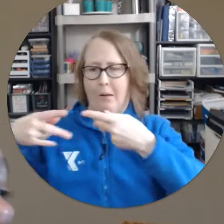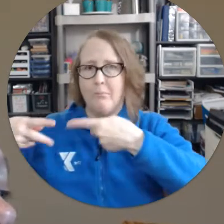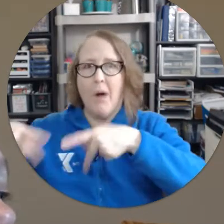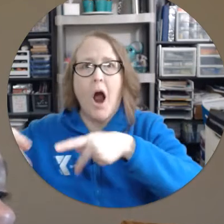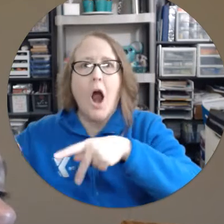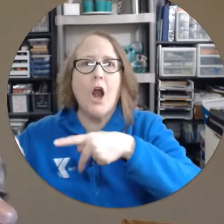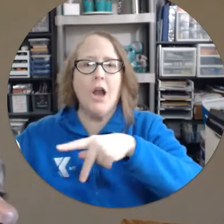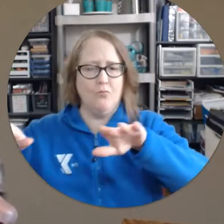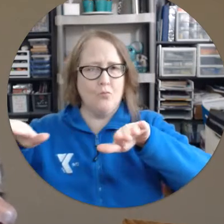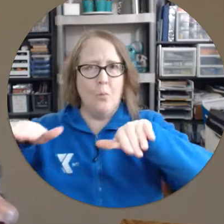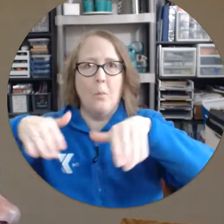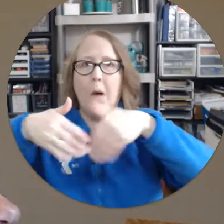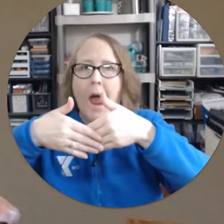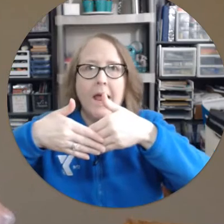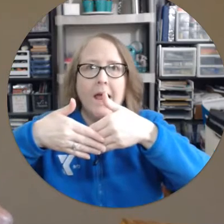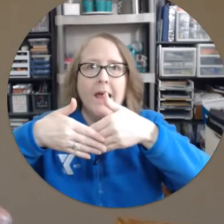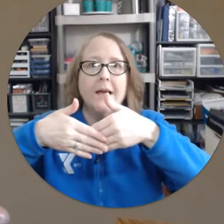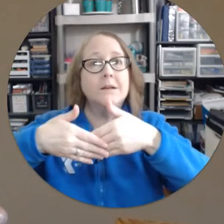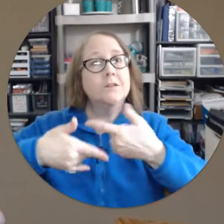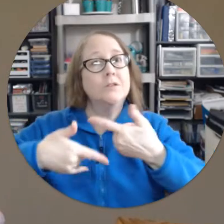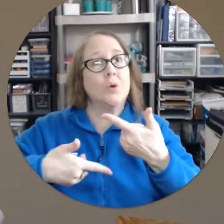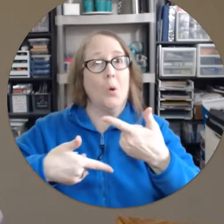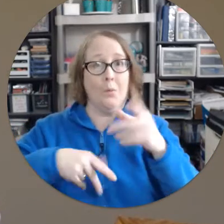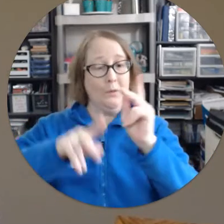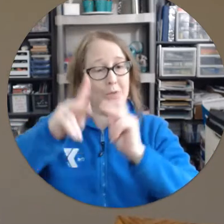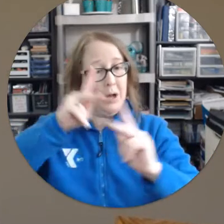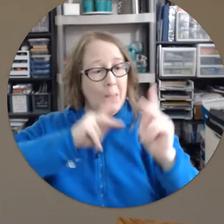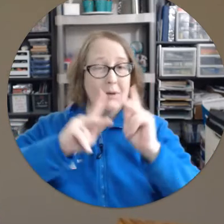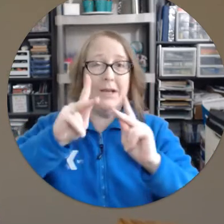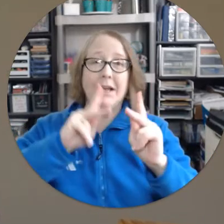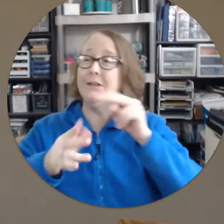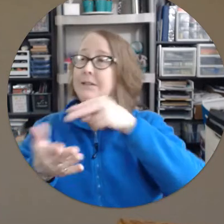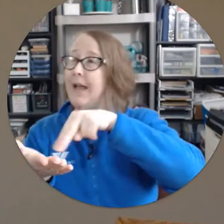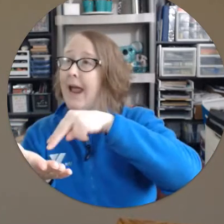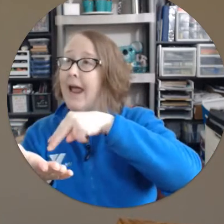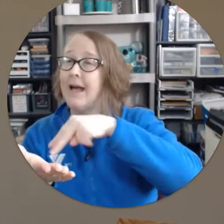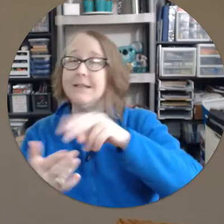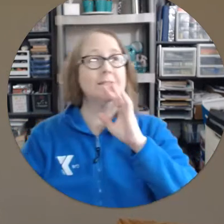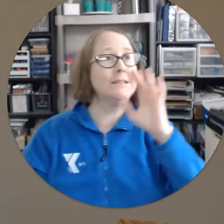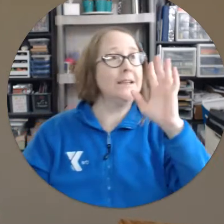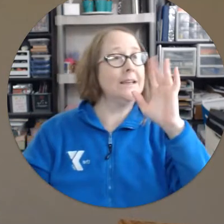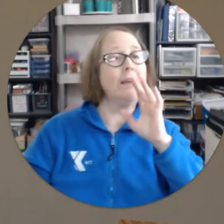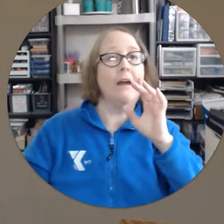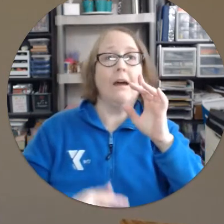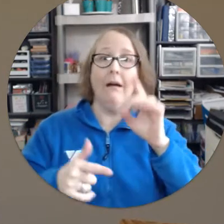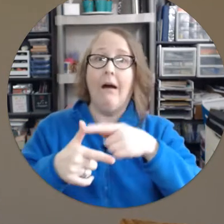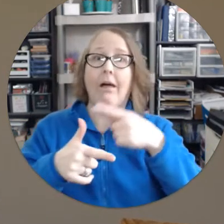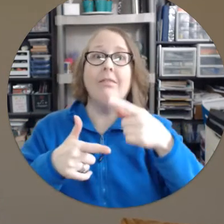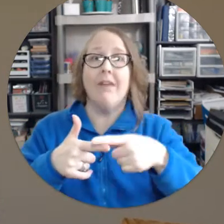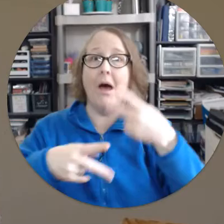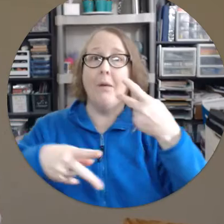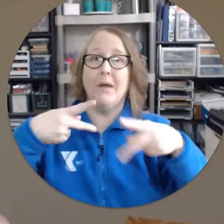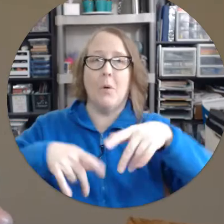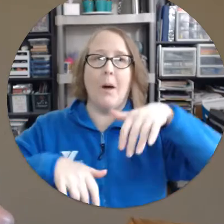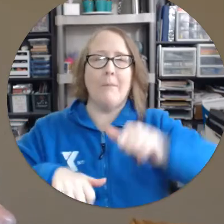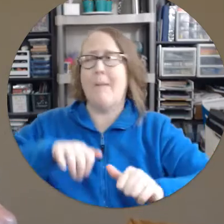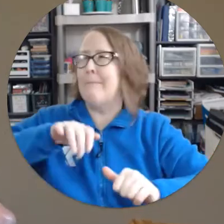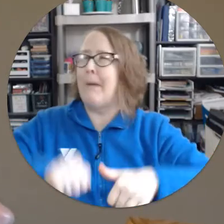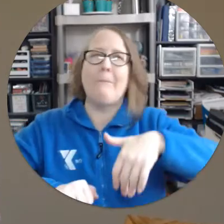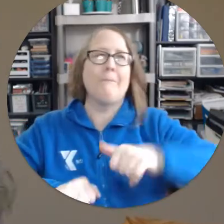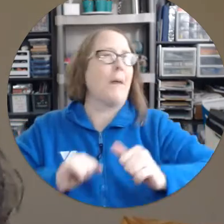a wedding so the company could dance and sing. Then people would stamp their feet and